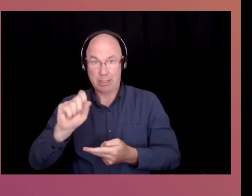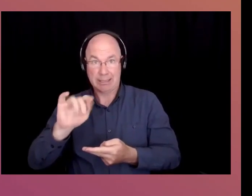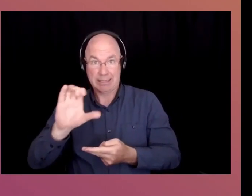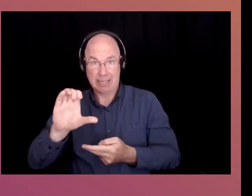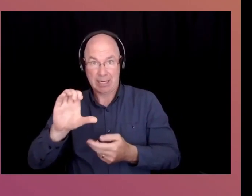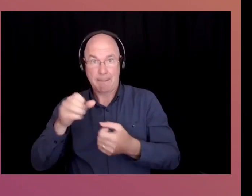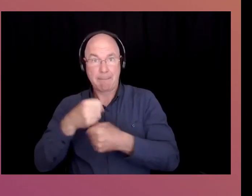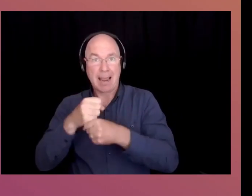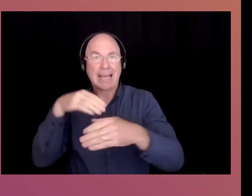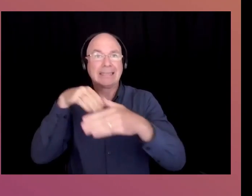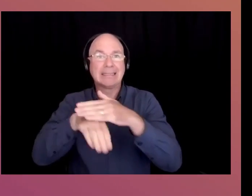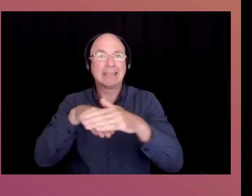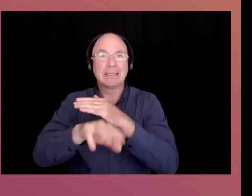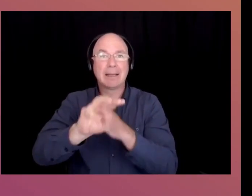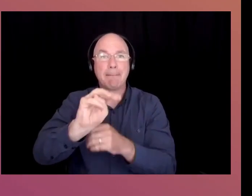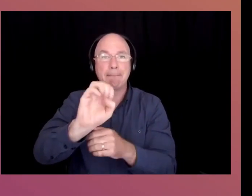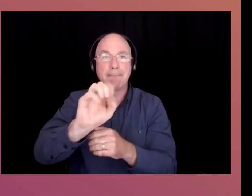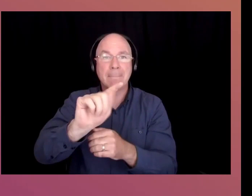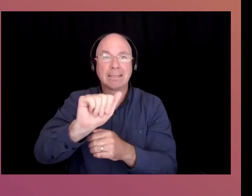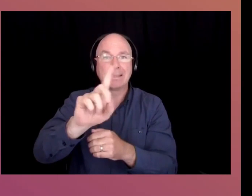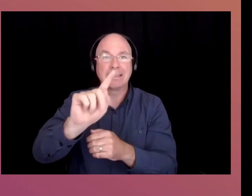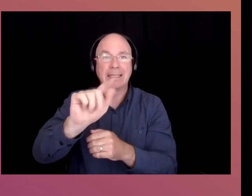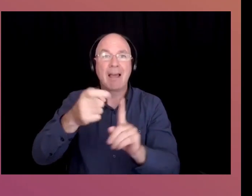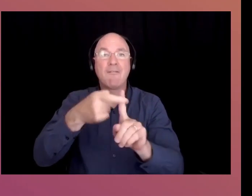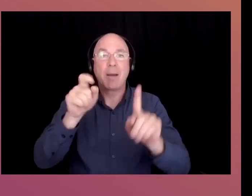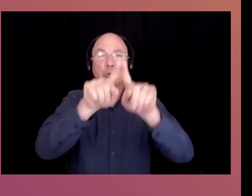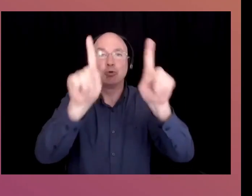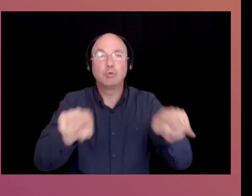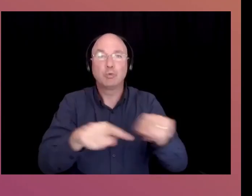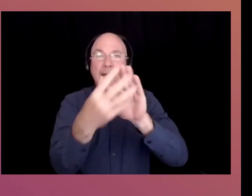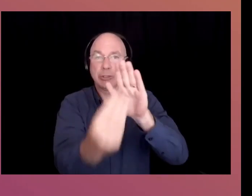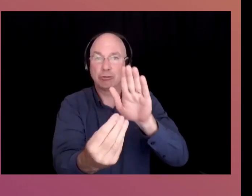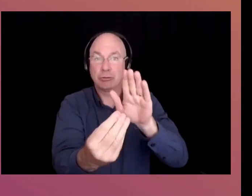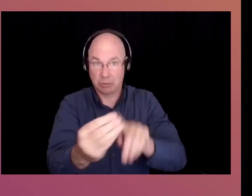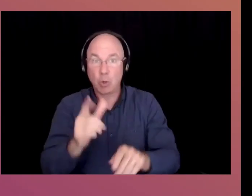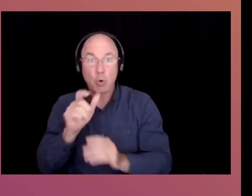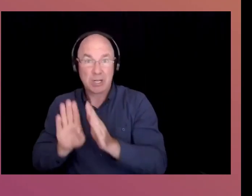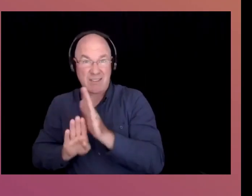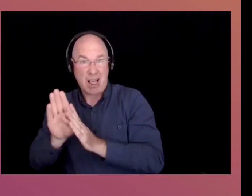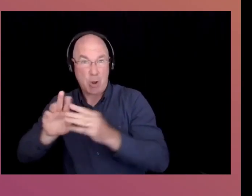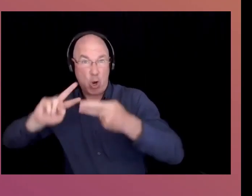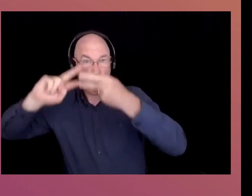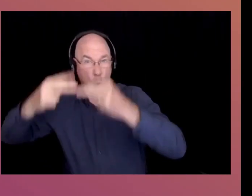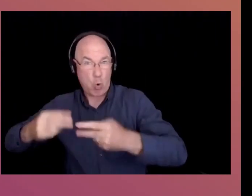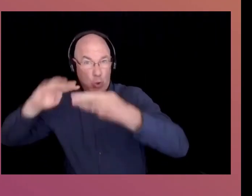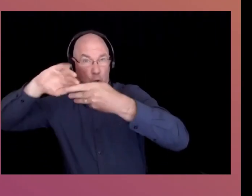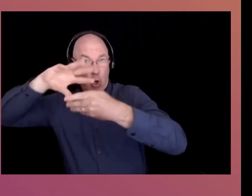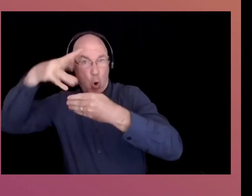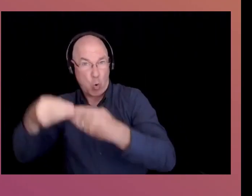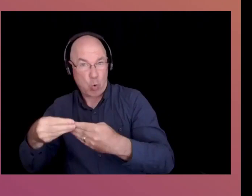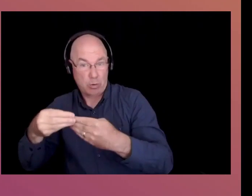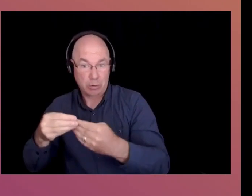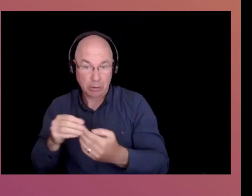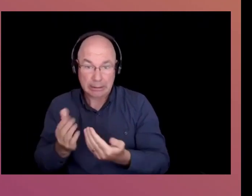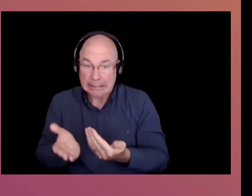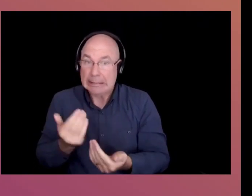from screen images. For developers, the simple way to check currently may be a use of a